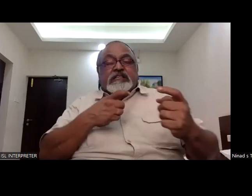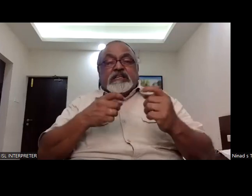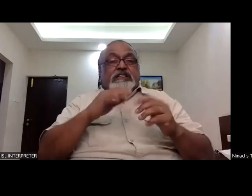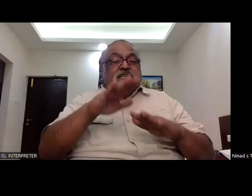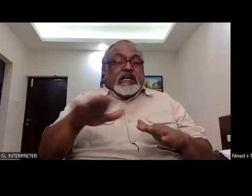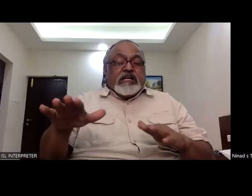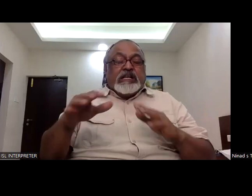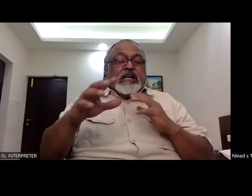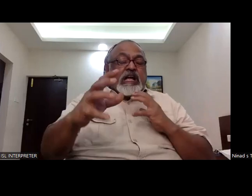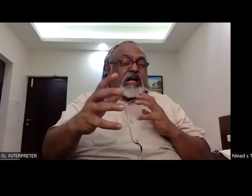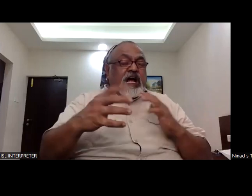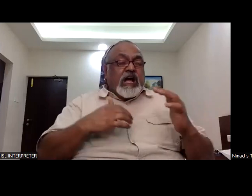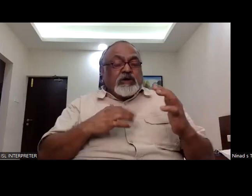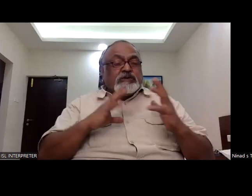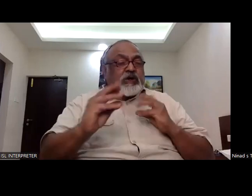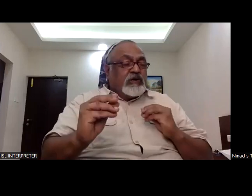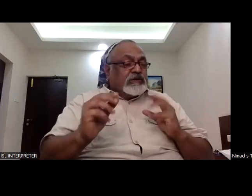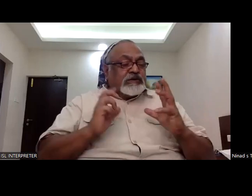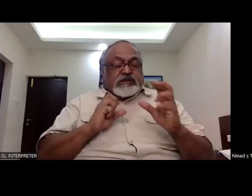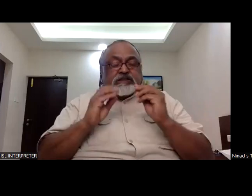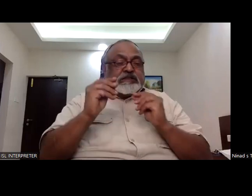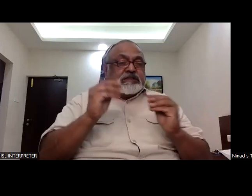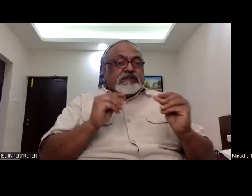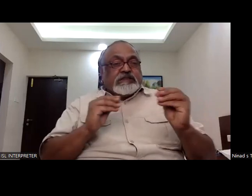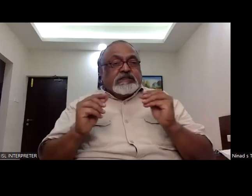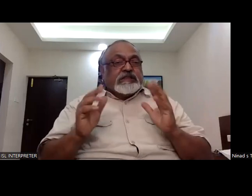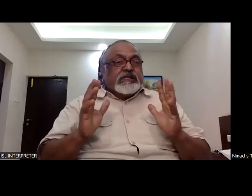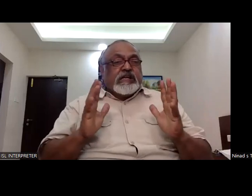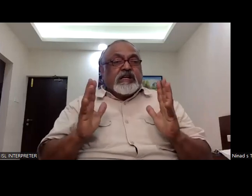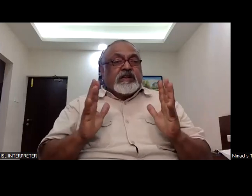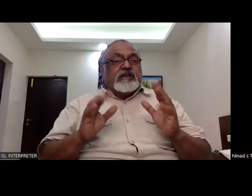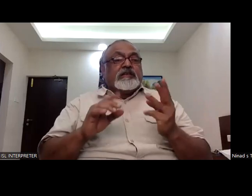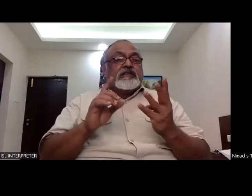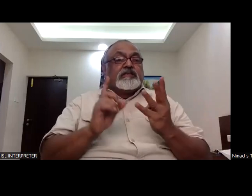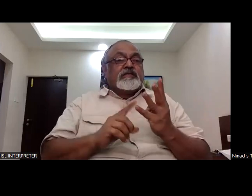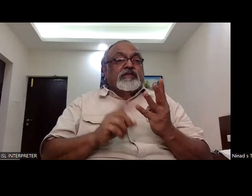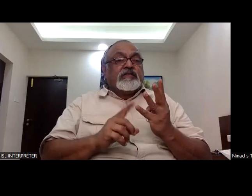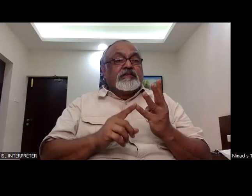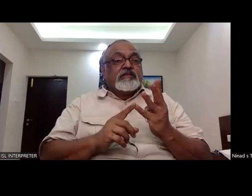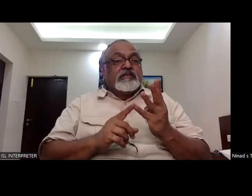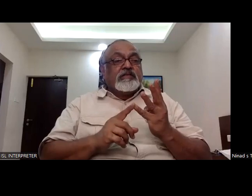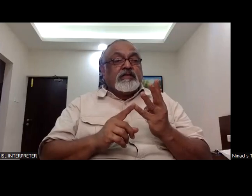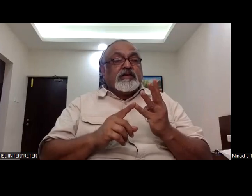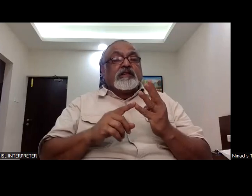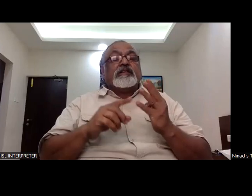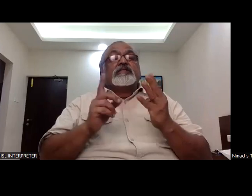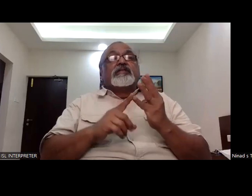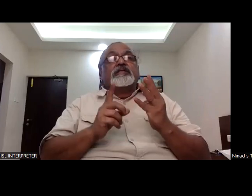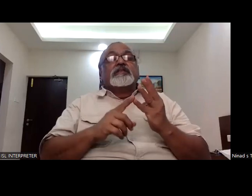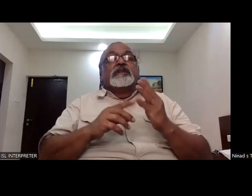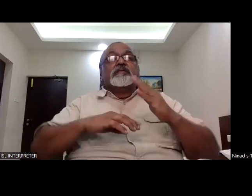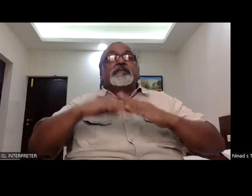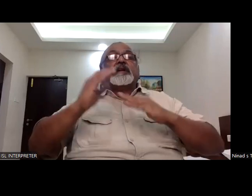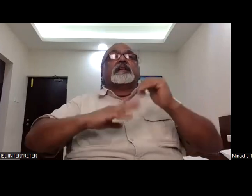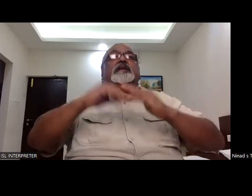having disability and they have to do something about it. Followed by the final constructive fourth stage is a